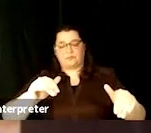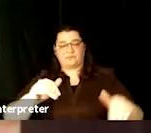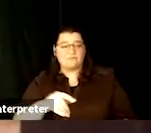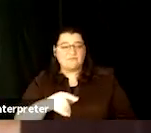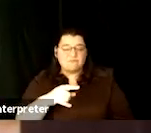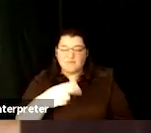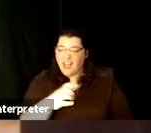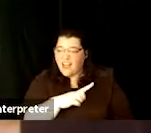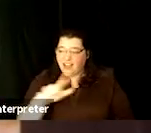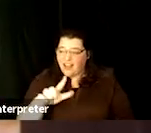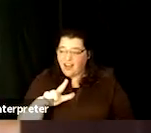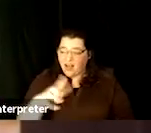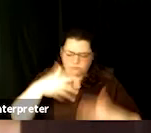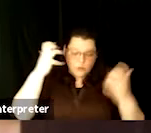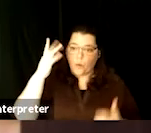captive.